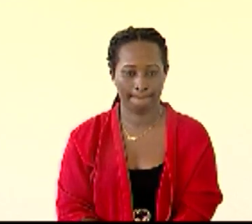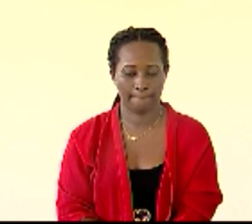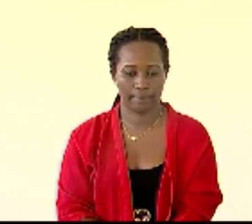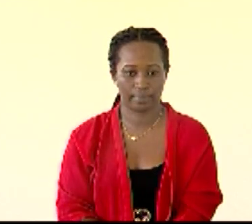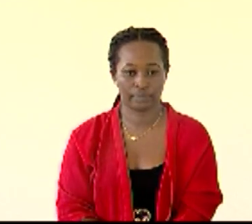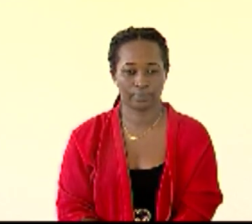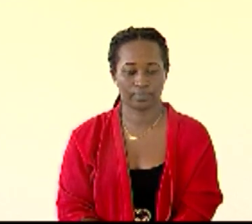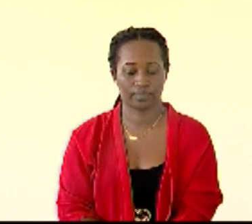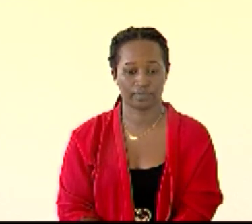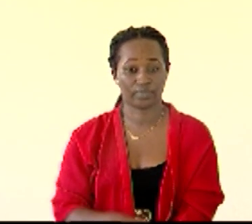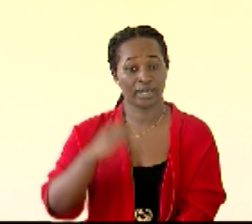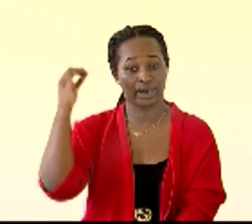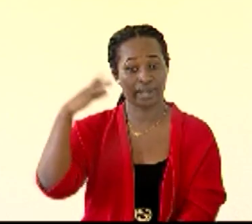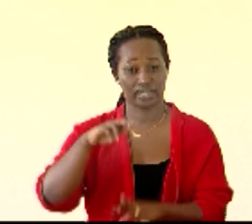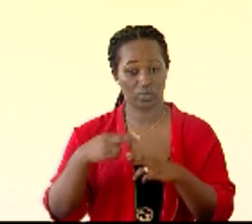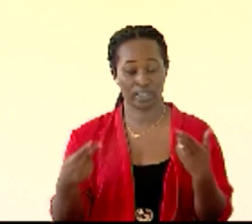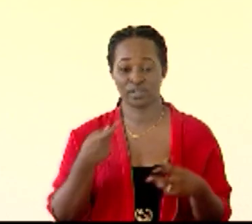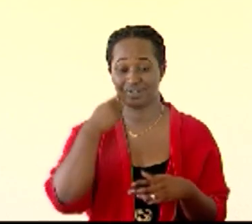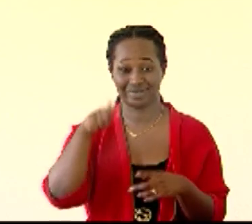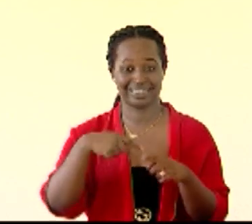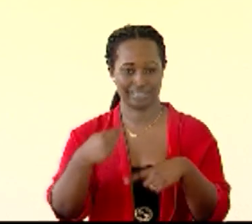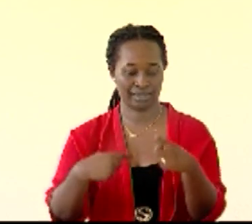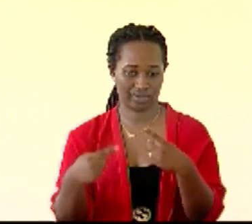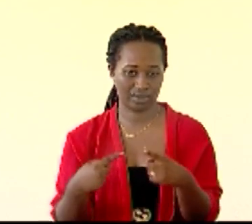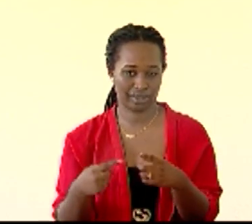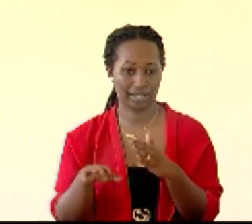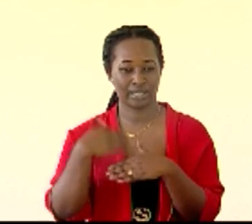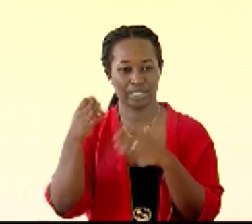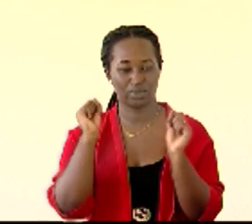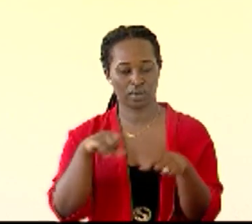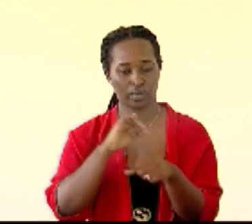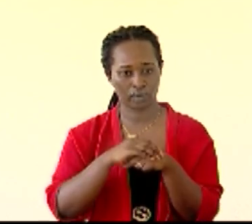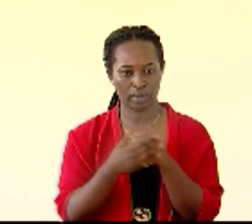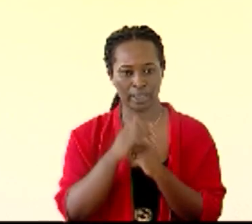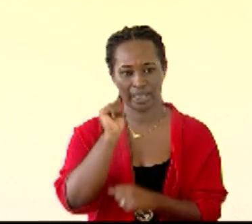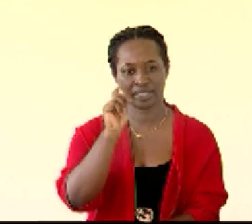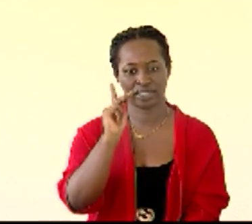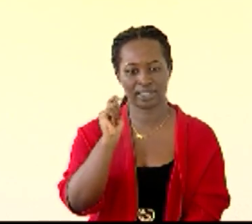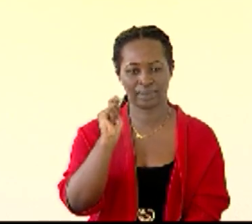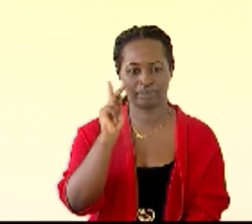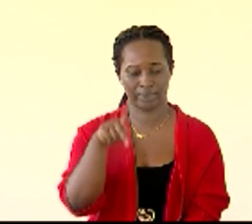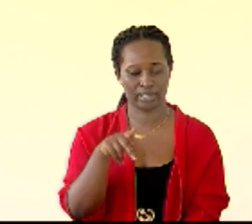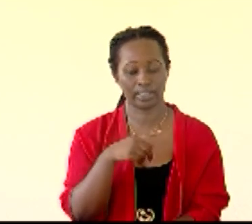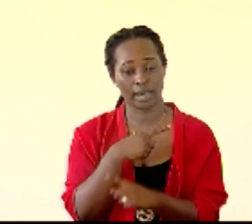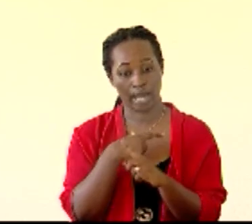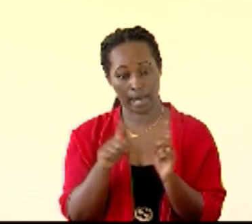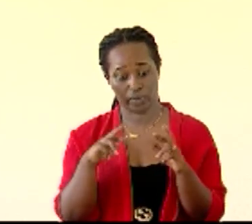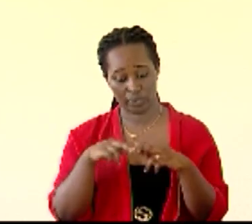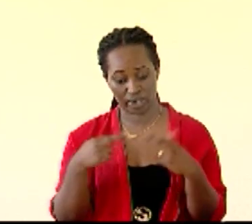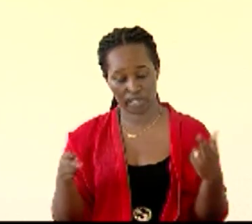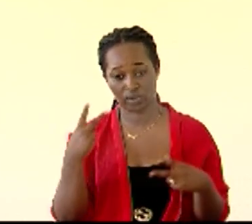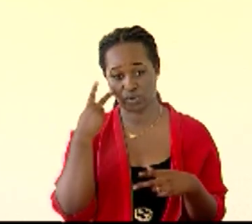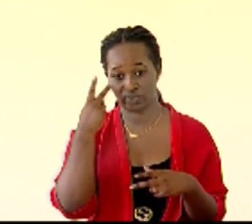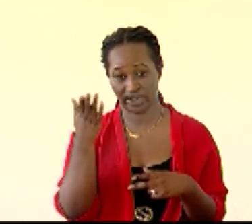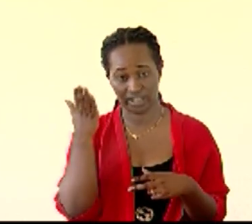Light reactions have to continue so they are able to produce this ATP. Otherwise, the reaction would finally reach